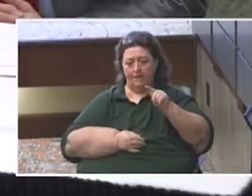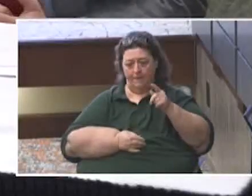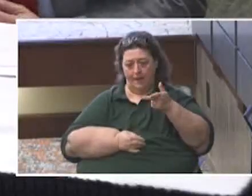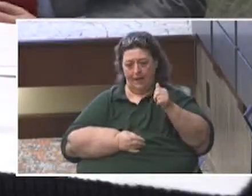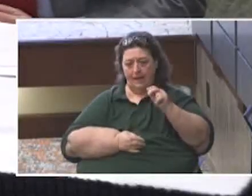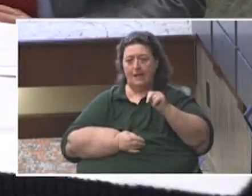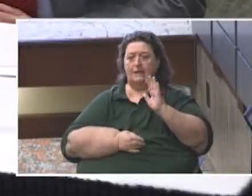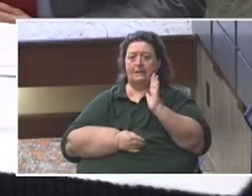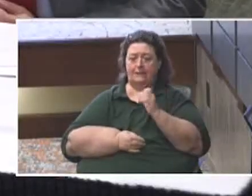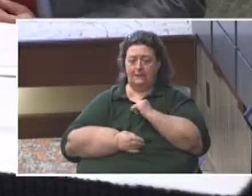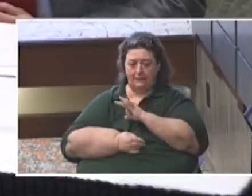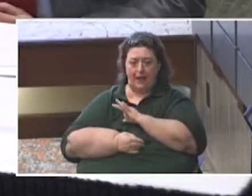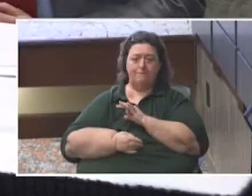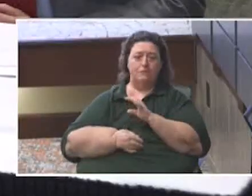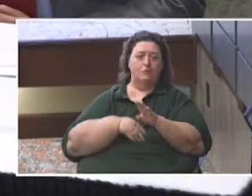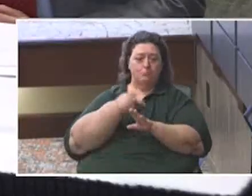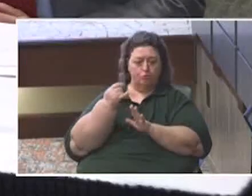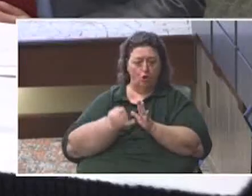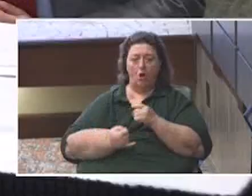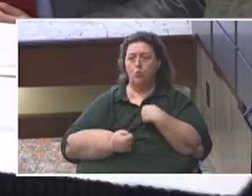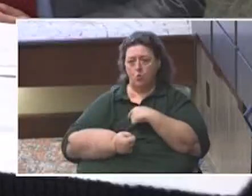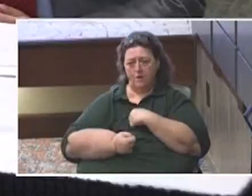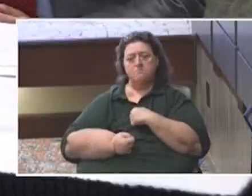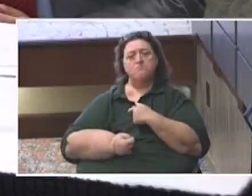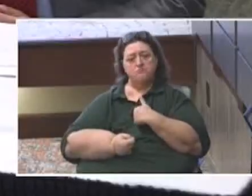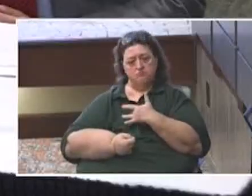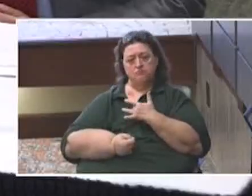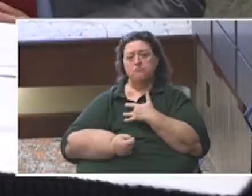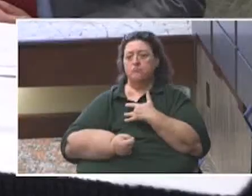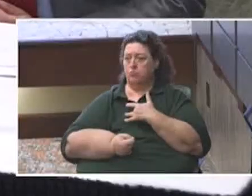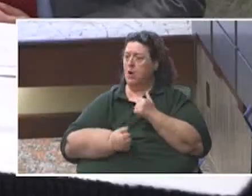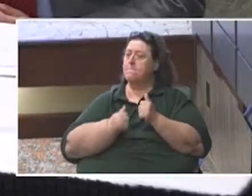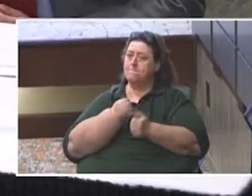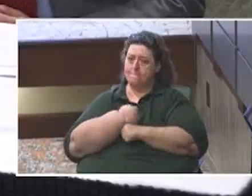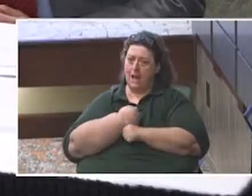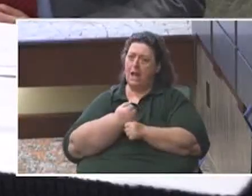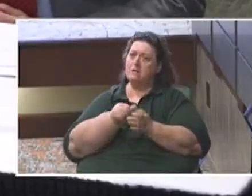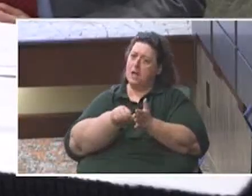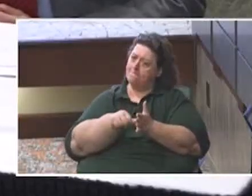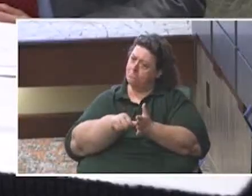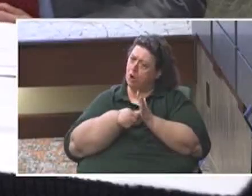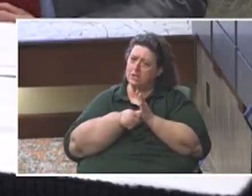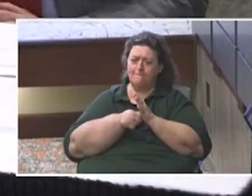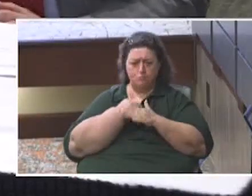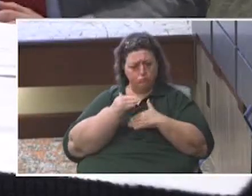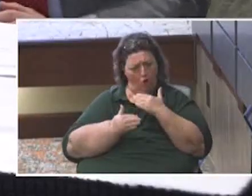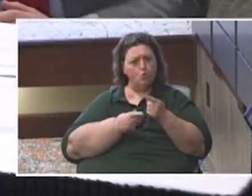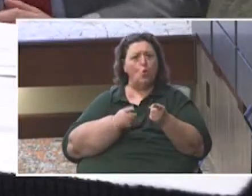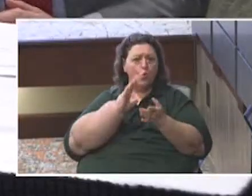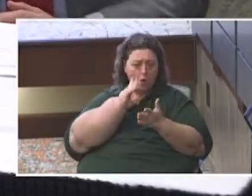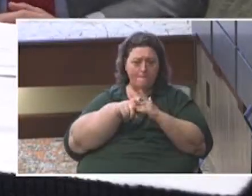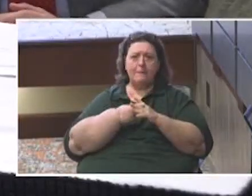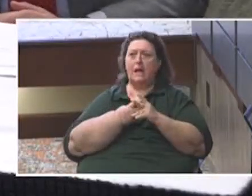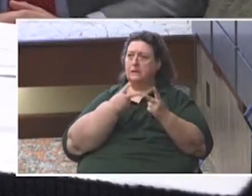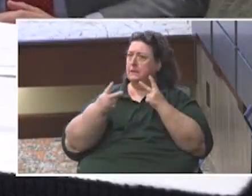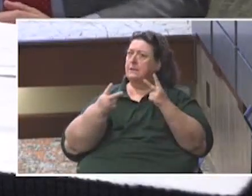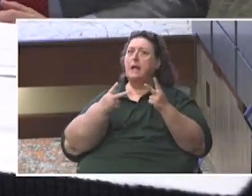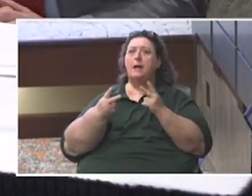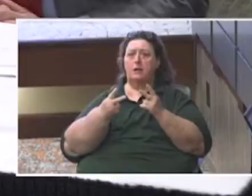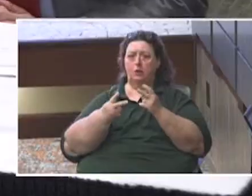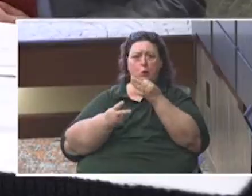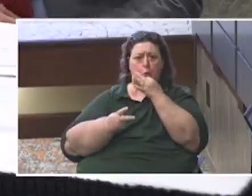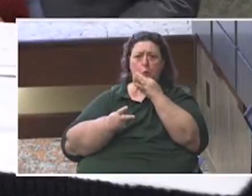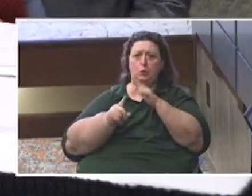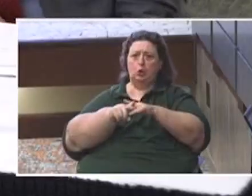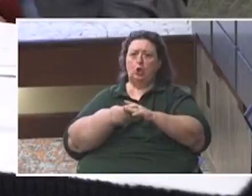in this project. And we believe that we've made some impressive progress. You're going to start to see some vertical construction here